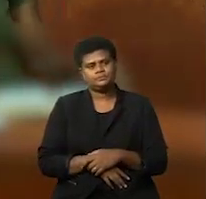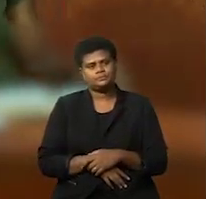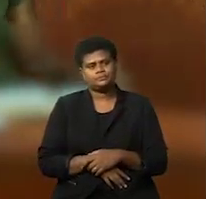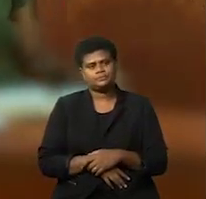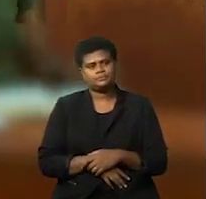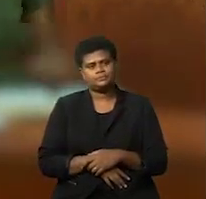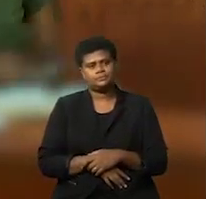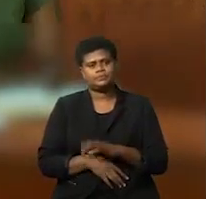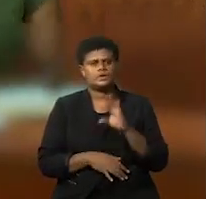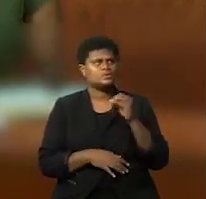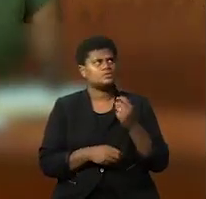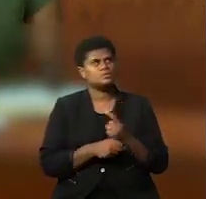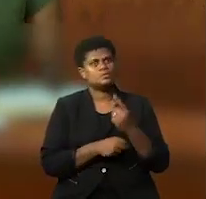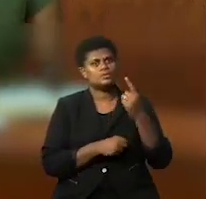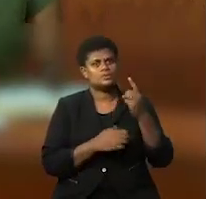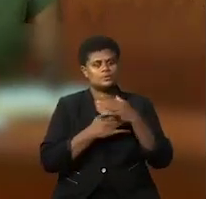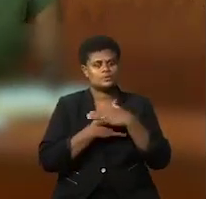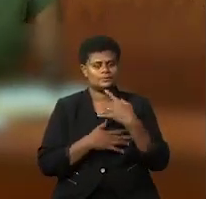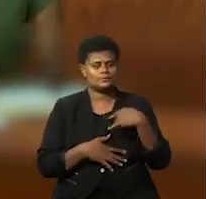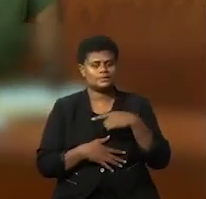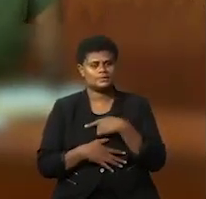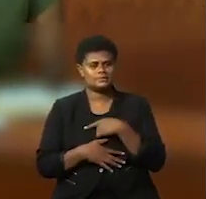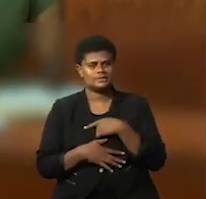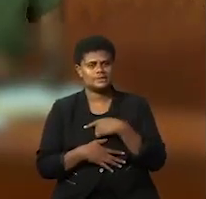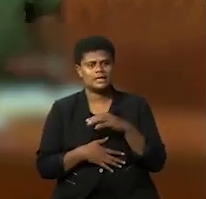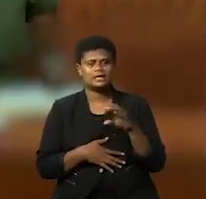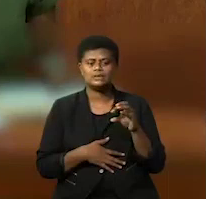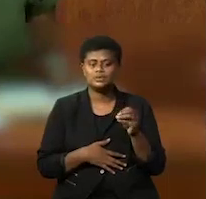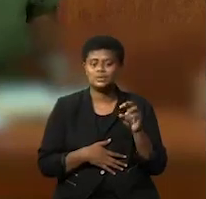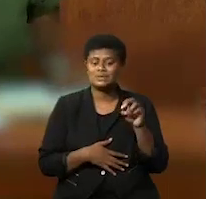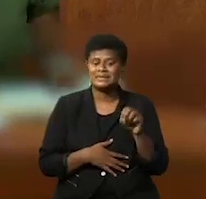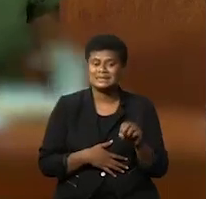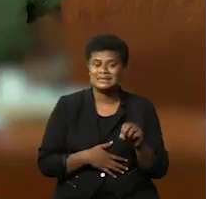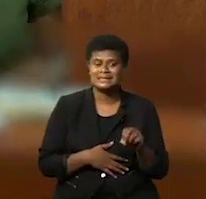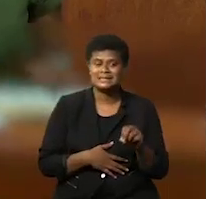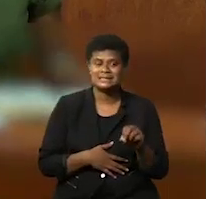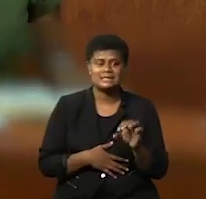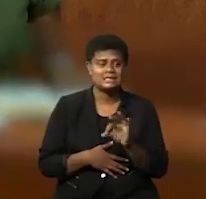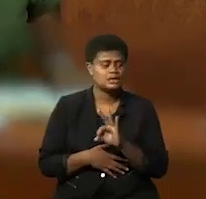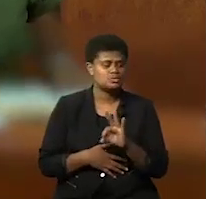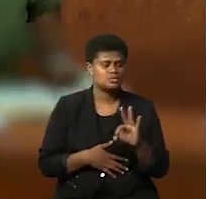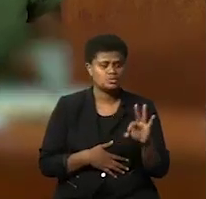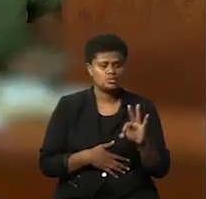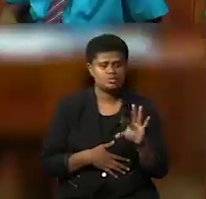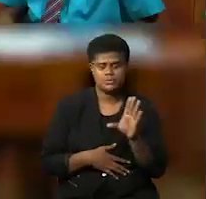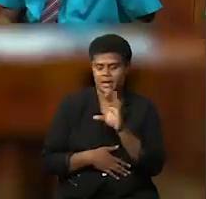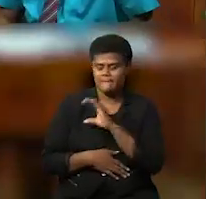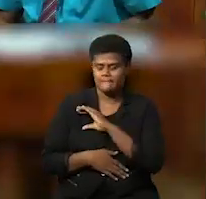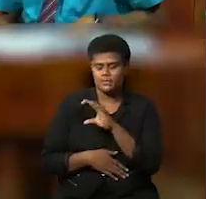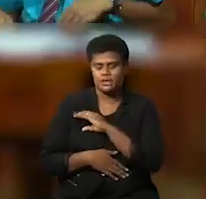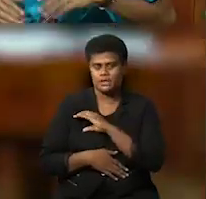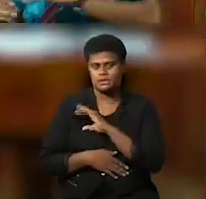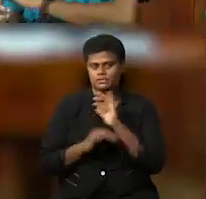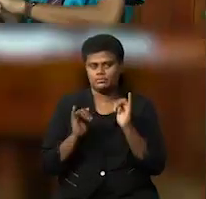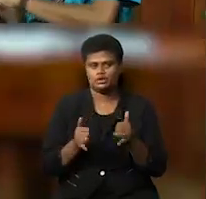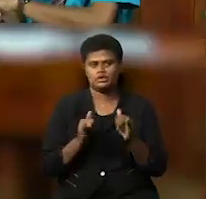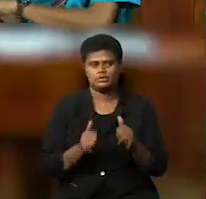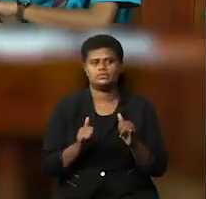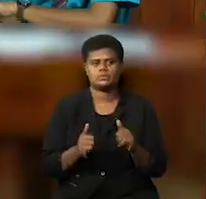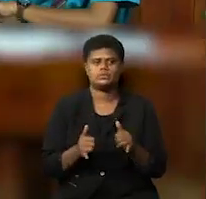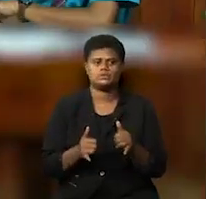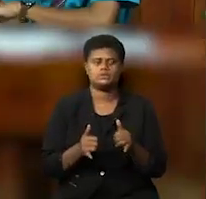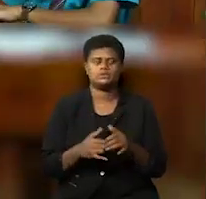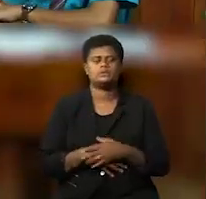Brother Etika. We do not need to be afraid of the judgment because Jesus is there. And why we should not be afraid?